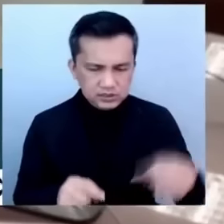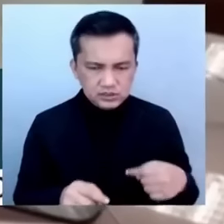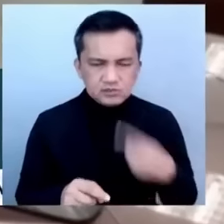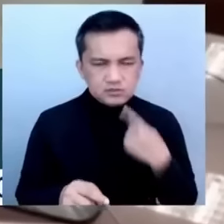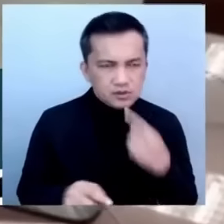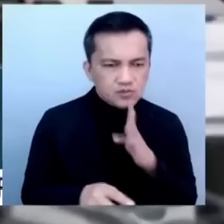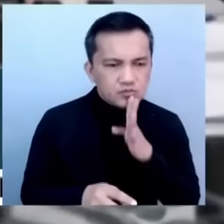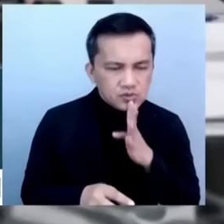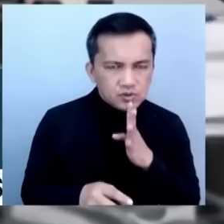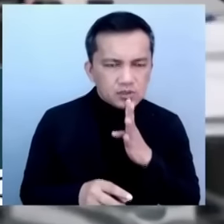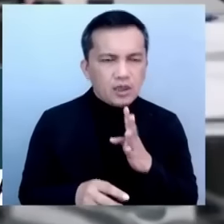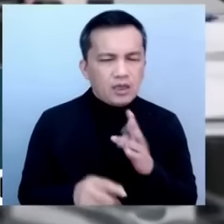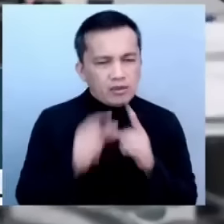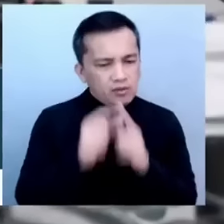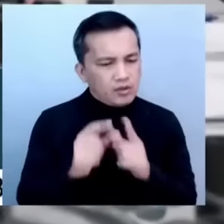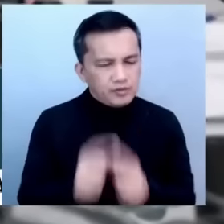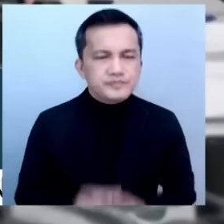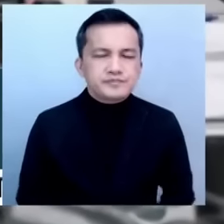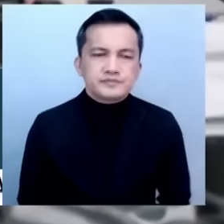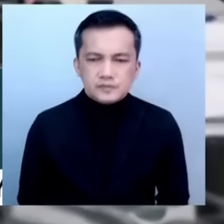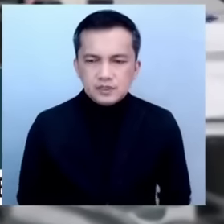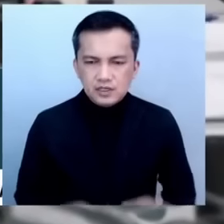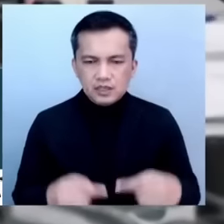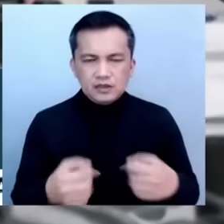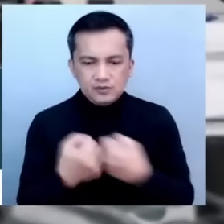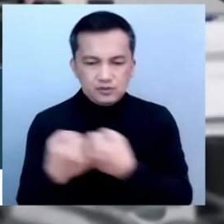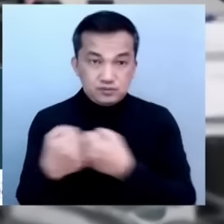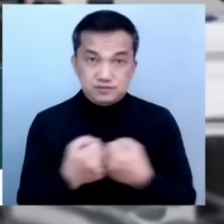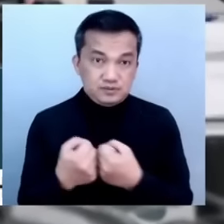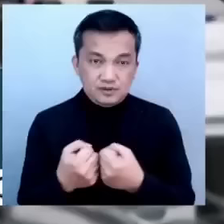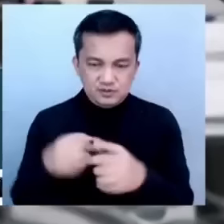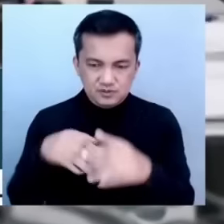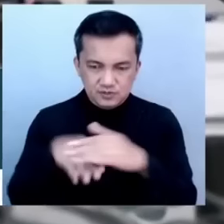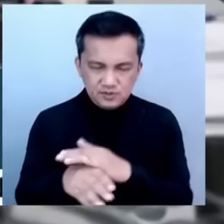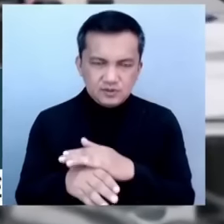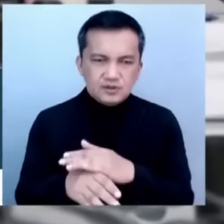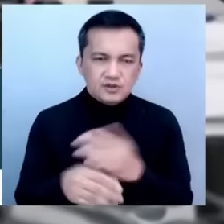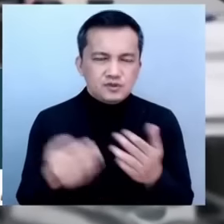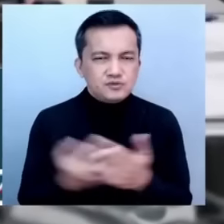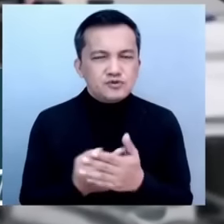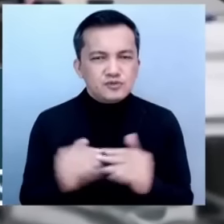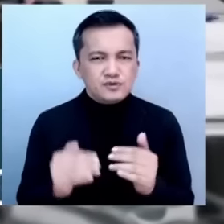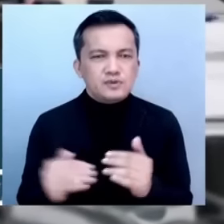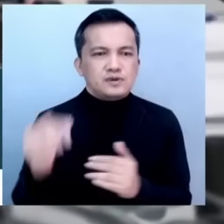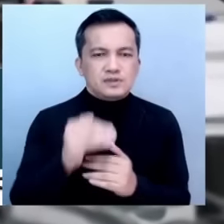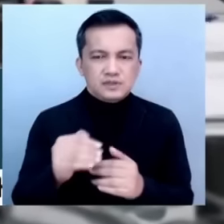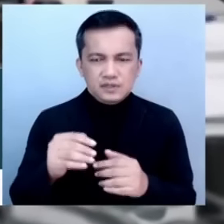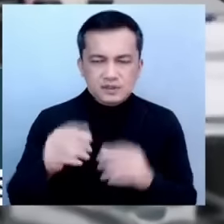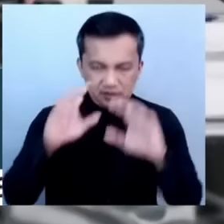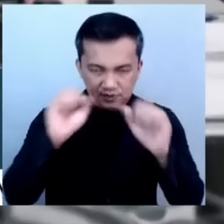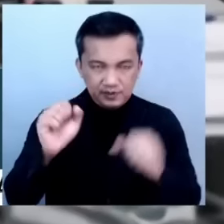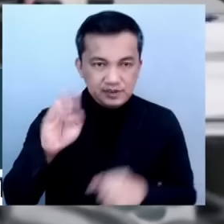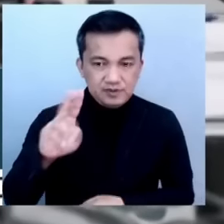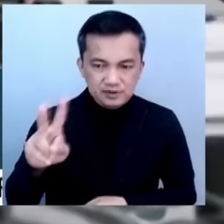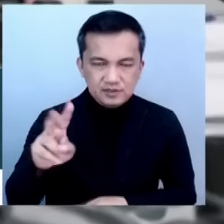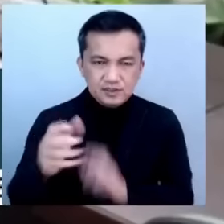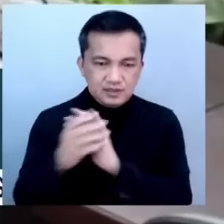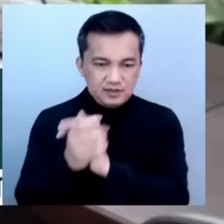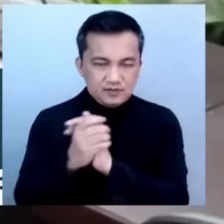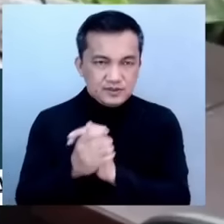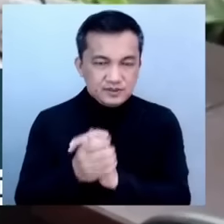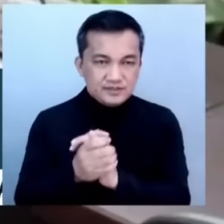as gutter talk. Tensions between the two countries entered a new front after President Marcos congratulated Lai Ching-te,